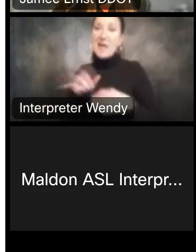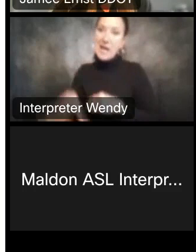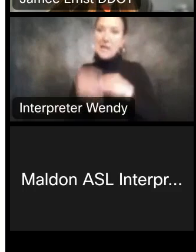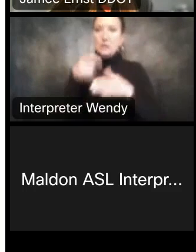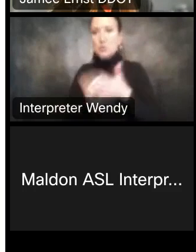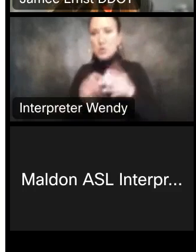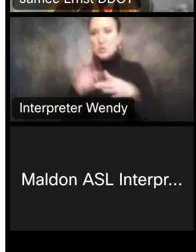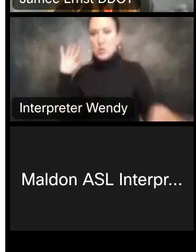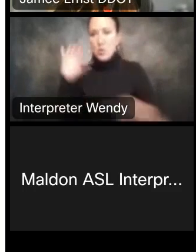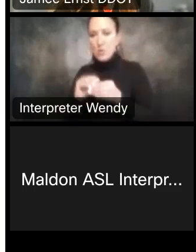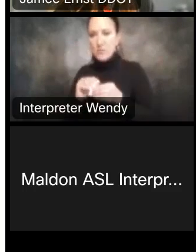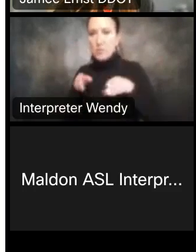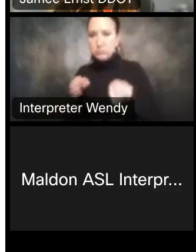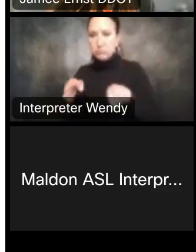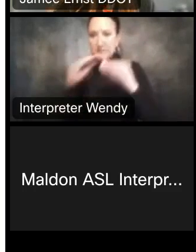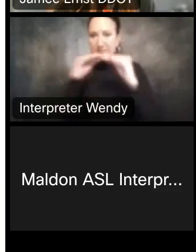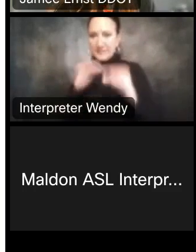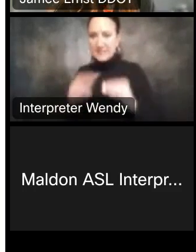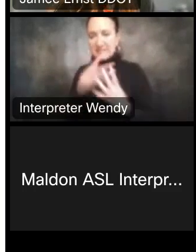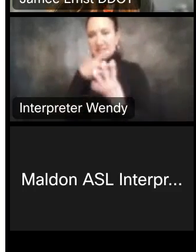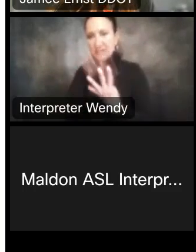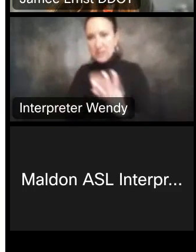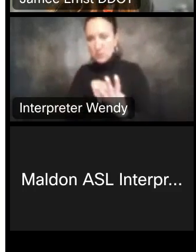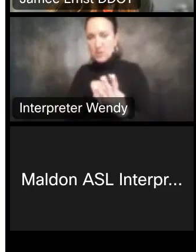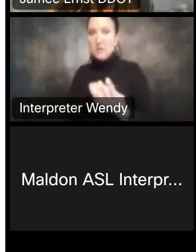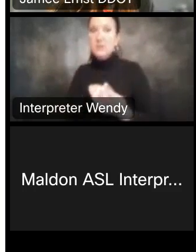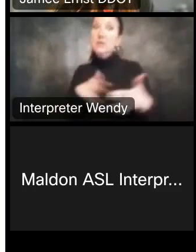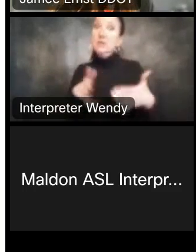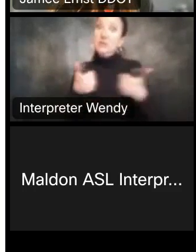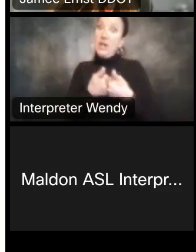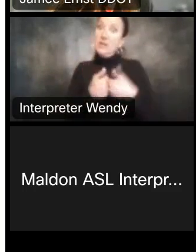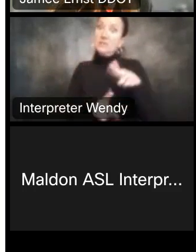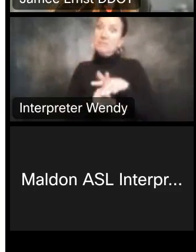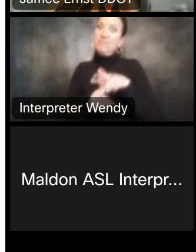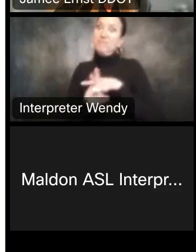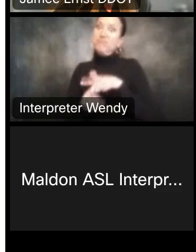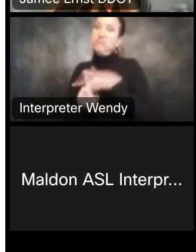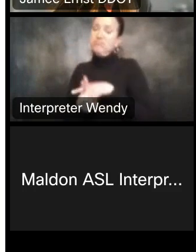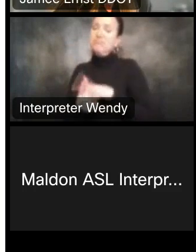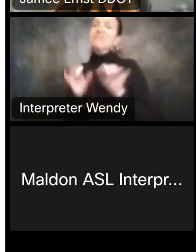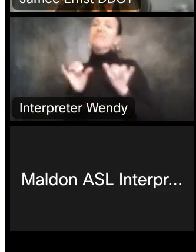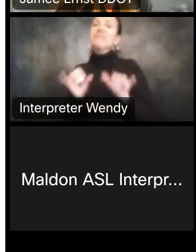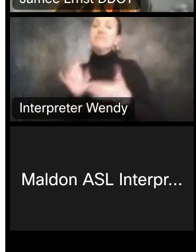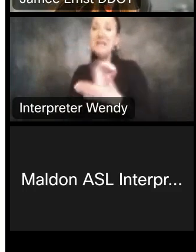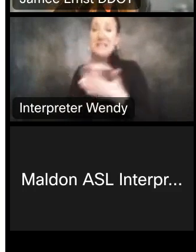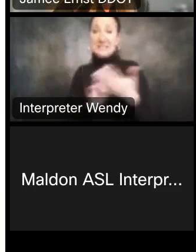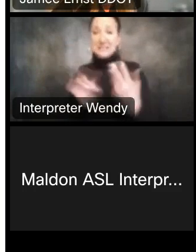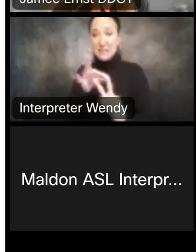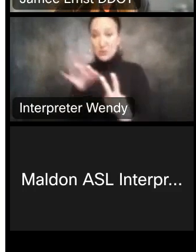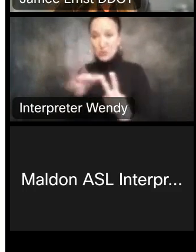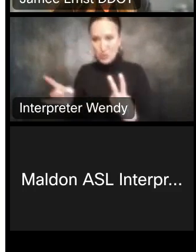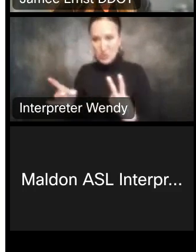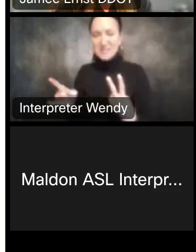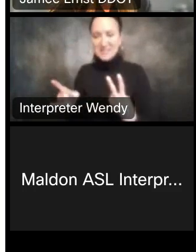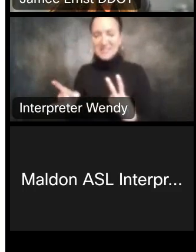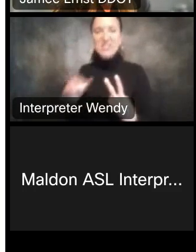cost and the project schedule. Due to these challenges, we developed a design alternative to